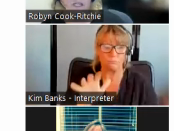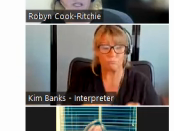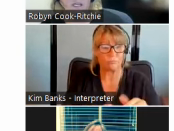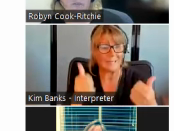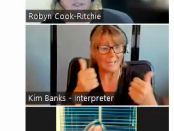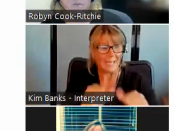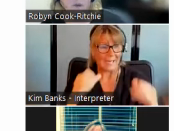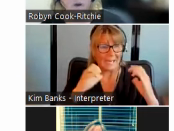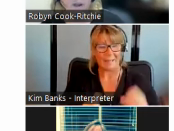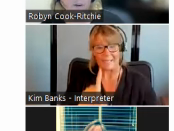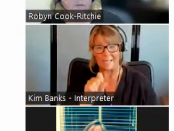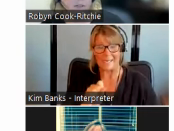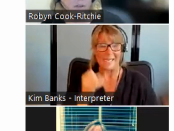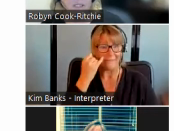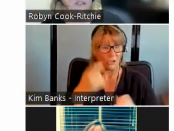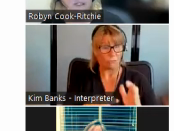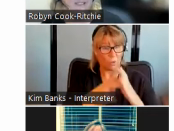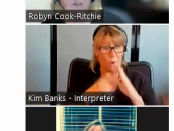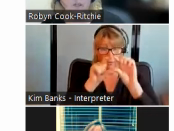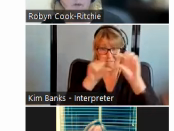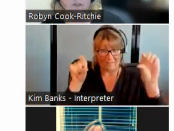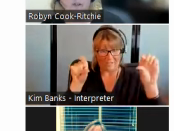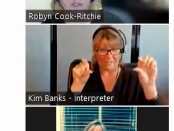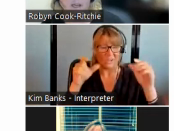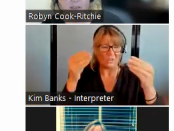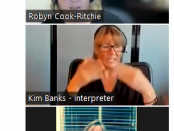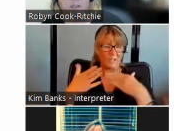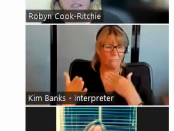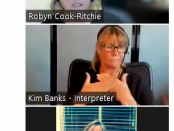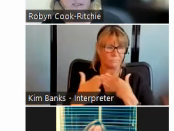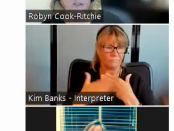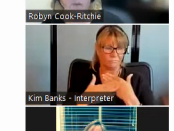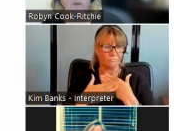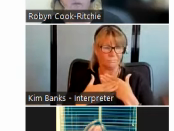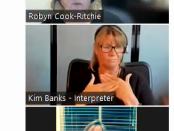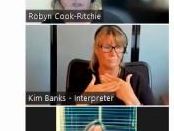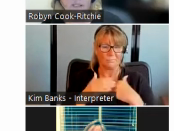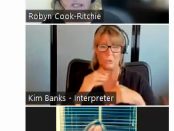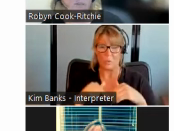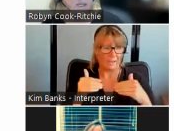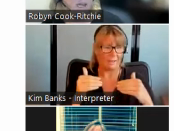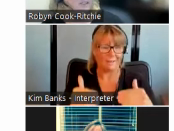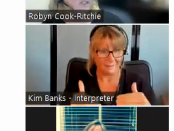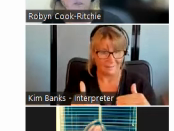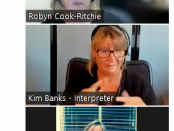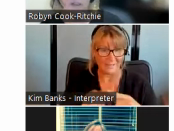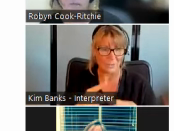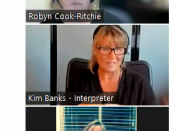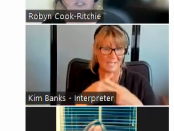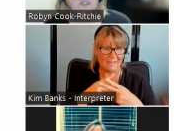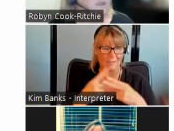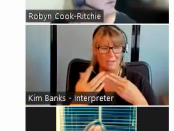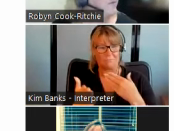data, if it's a required field, it's going to tell you, it's going to stop you before you can save it and ask you to fill